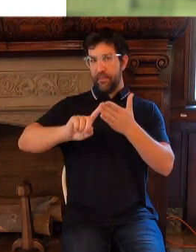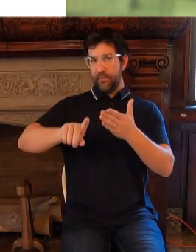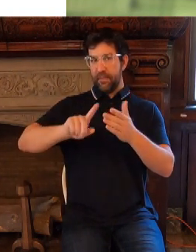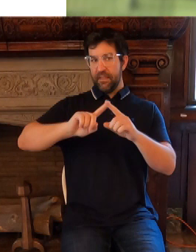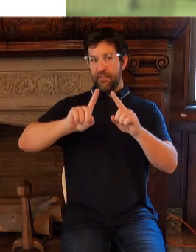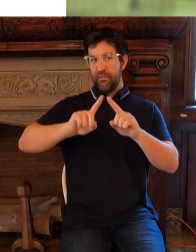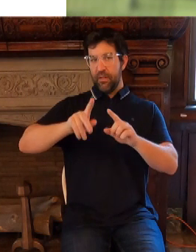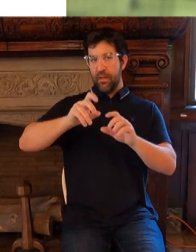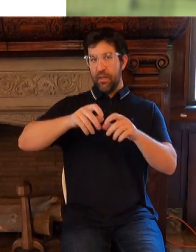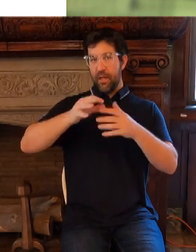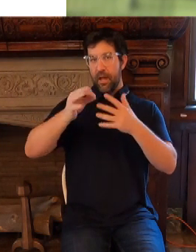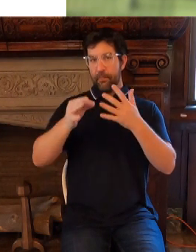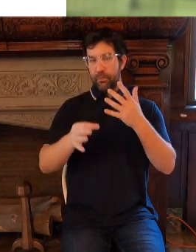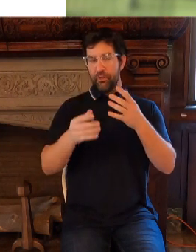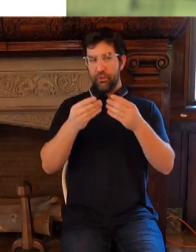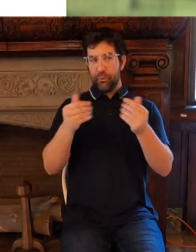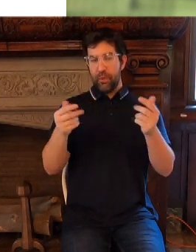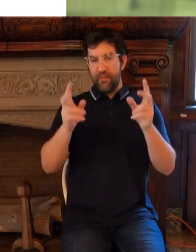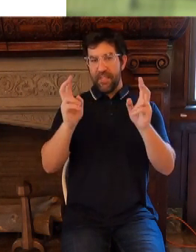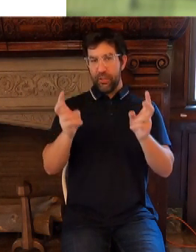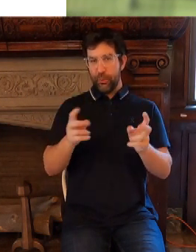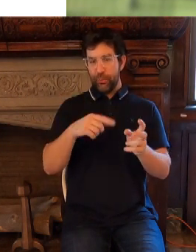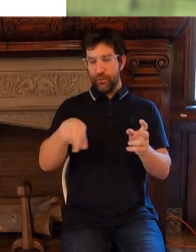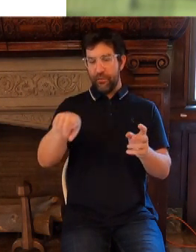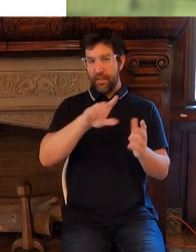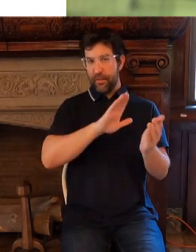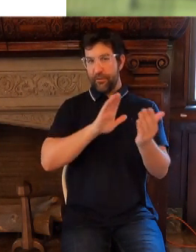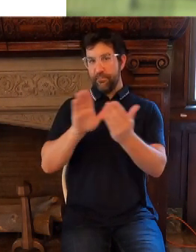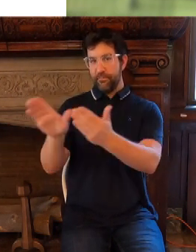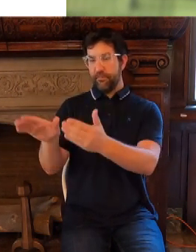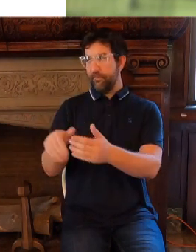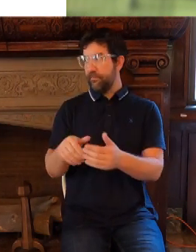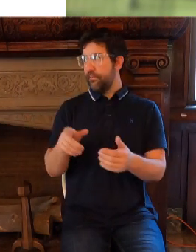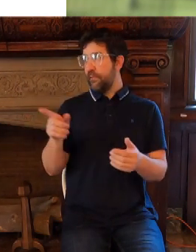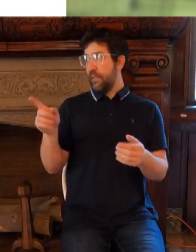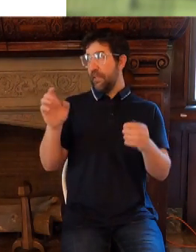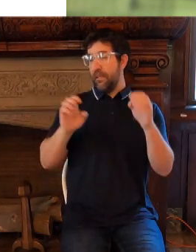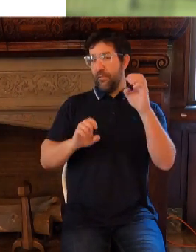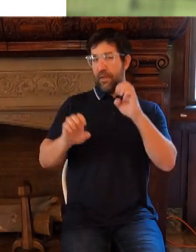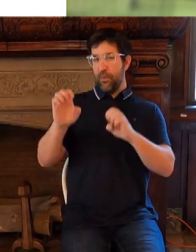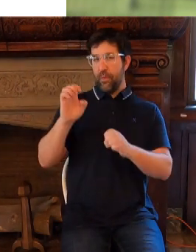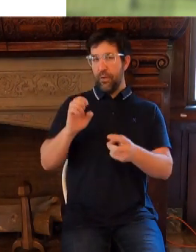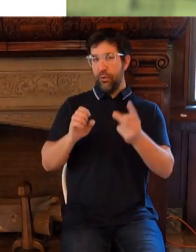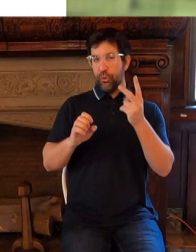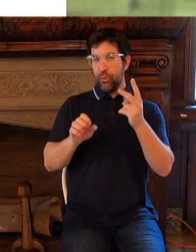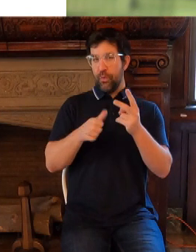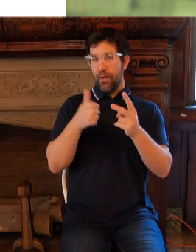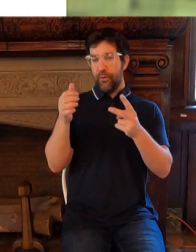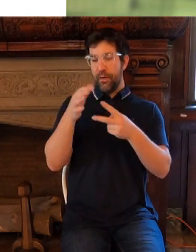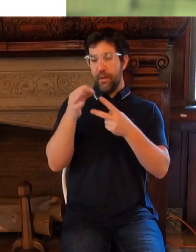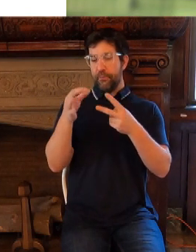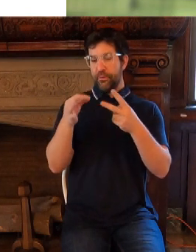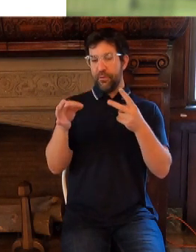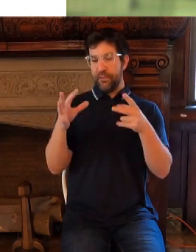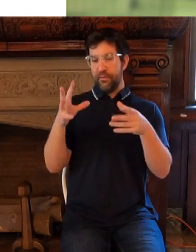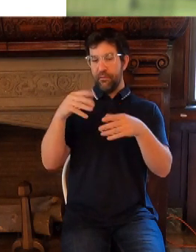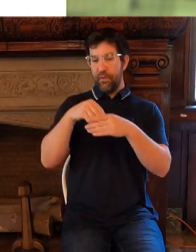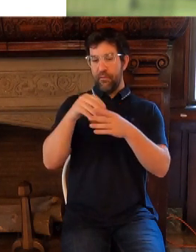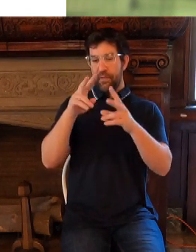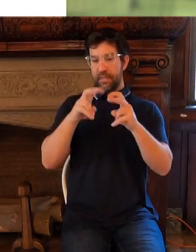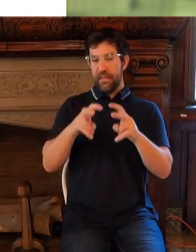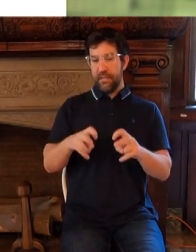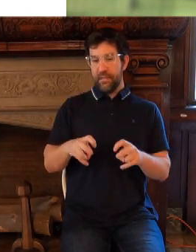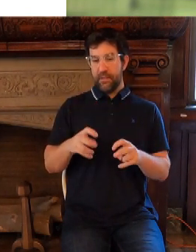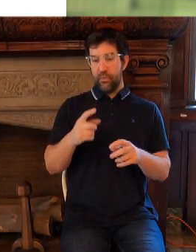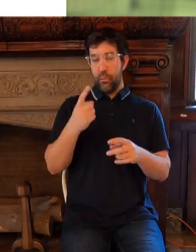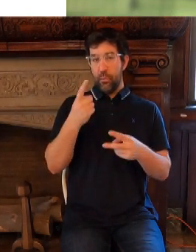or options to solve these issues along the corridor. They evaluated 2 alternatives as part of this analysis,